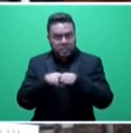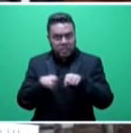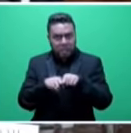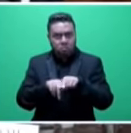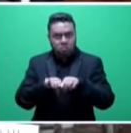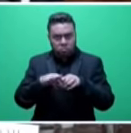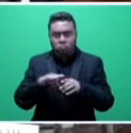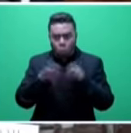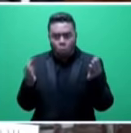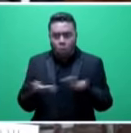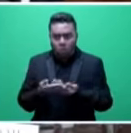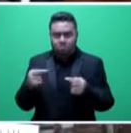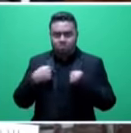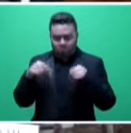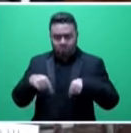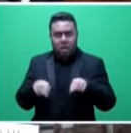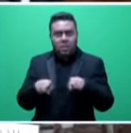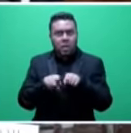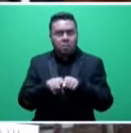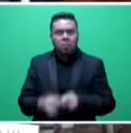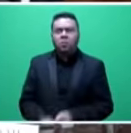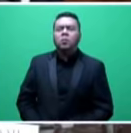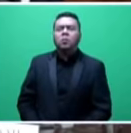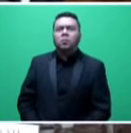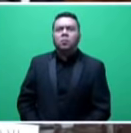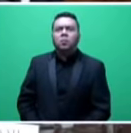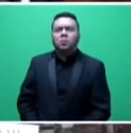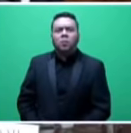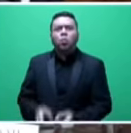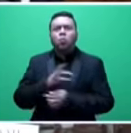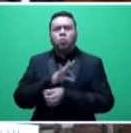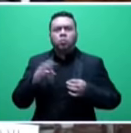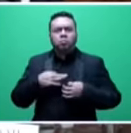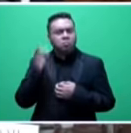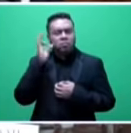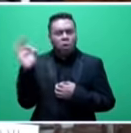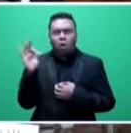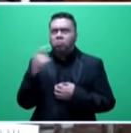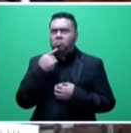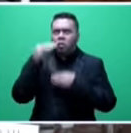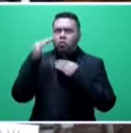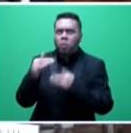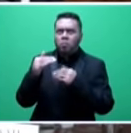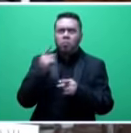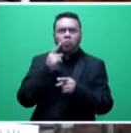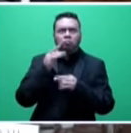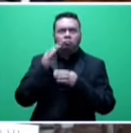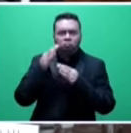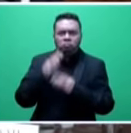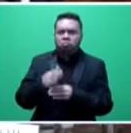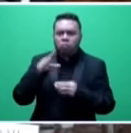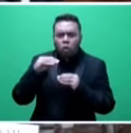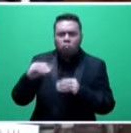on? You do not stop bragging about your achievements.